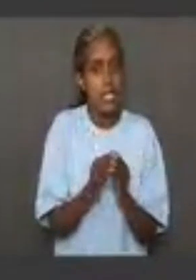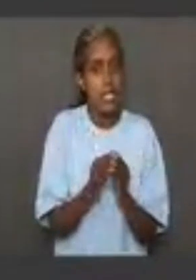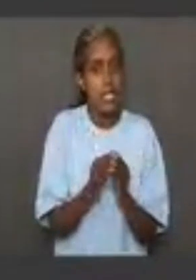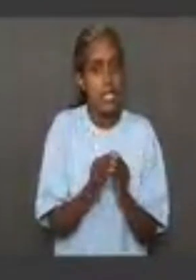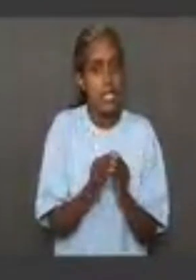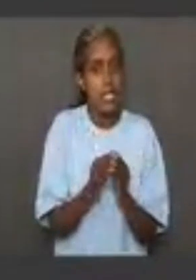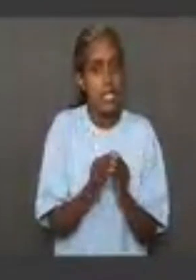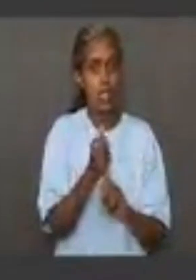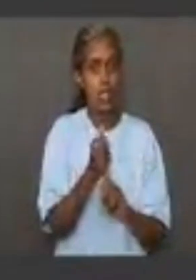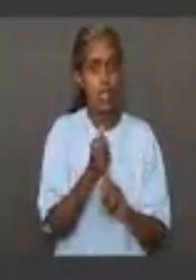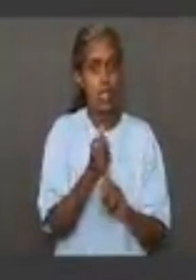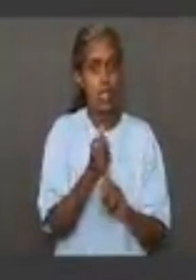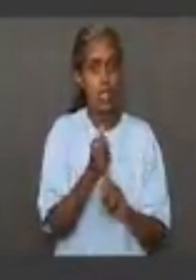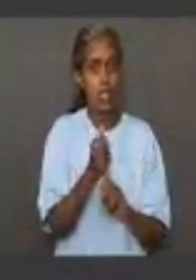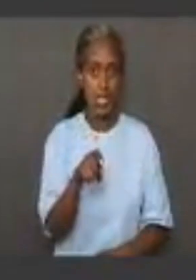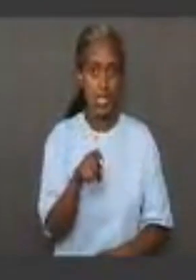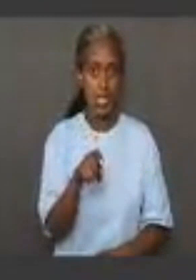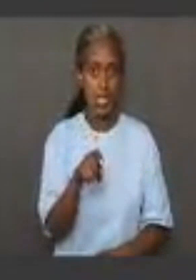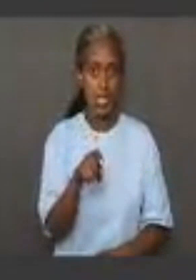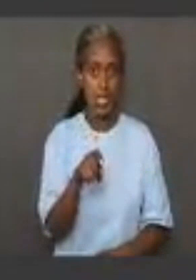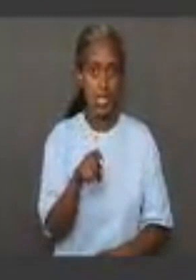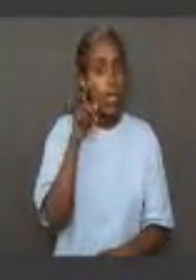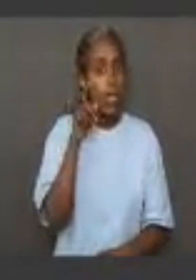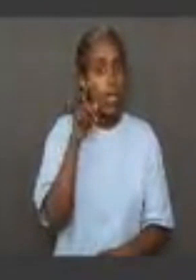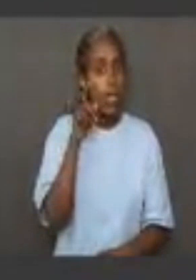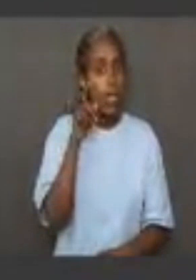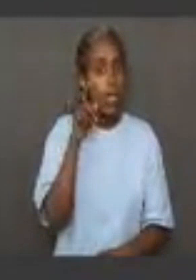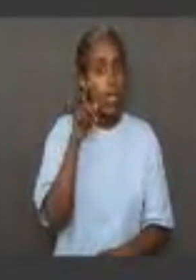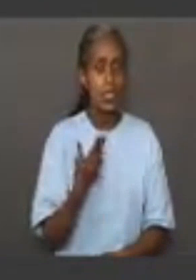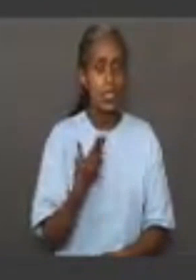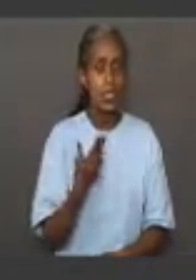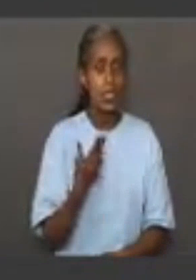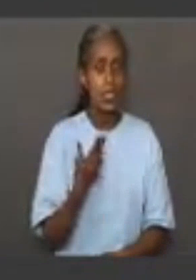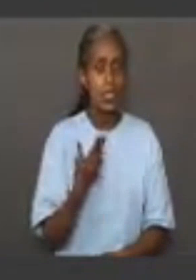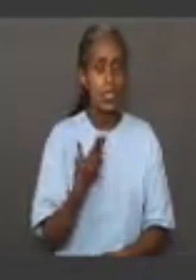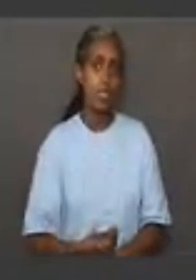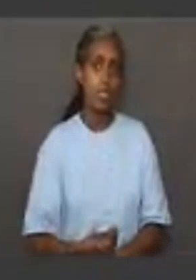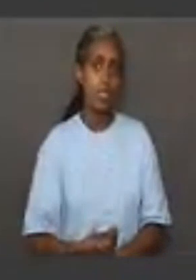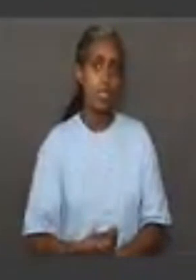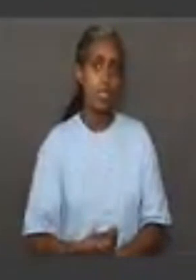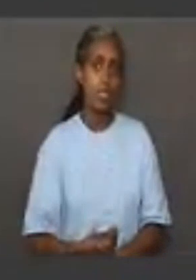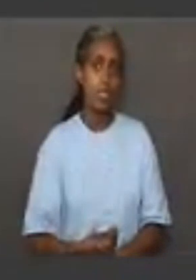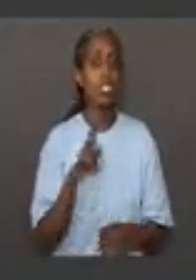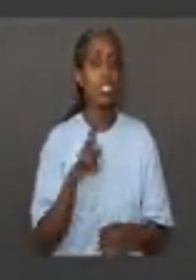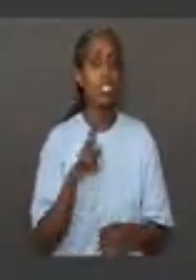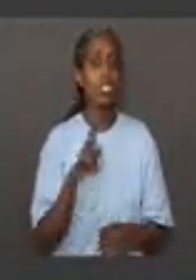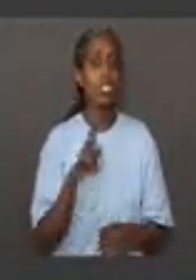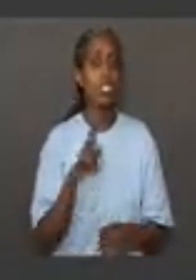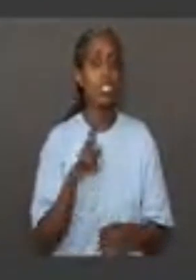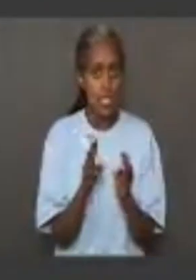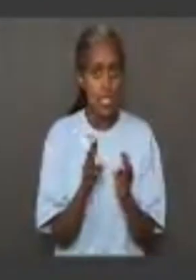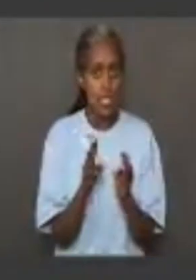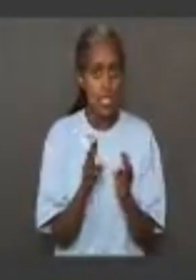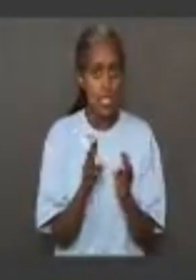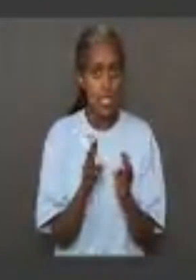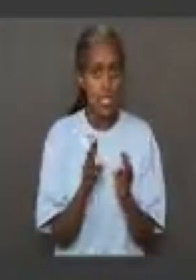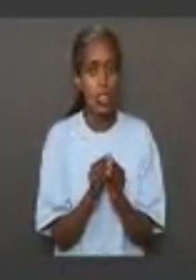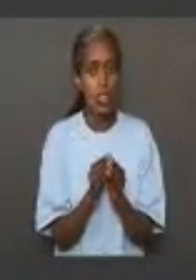X, where X is an element of the universal set, but not